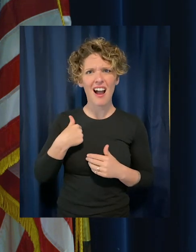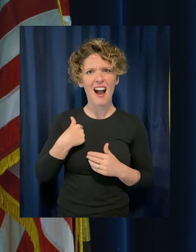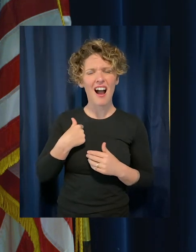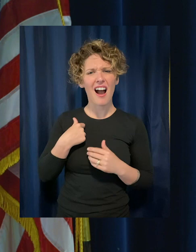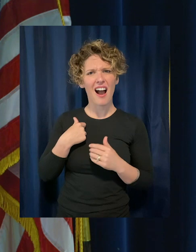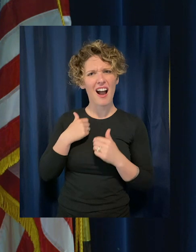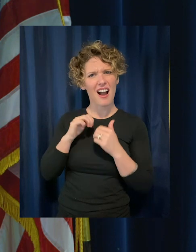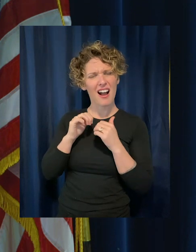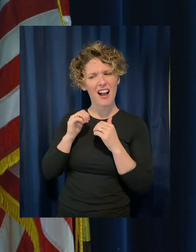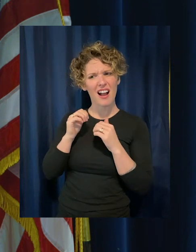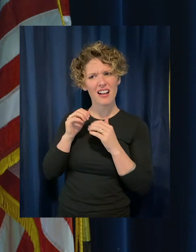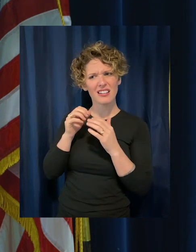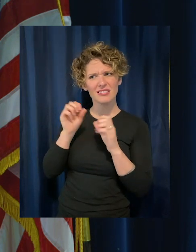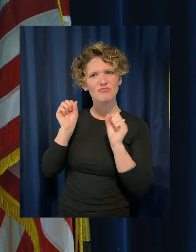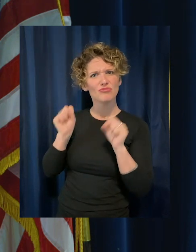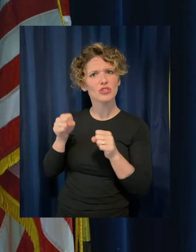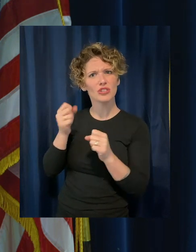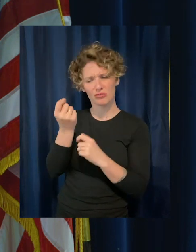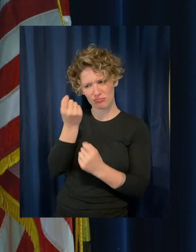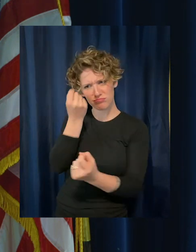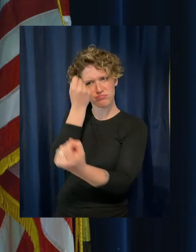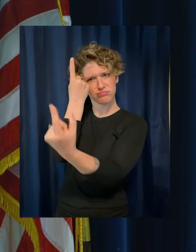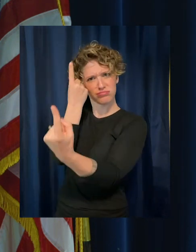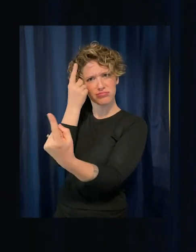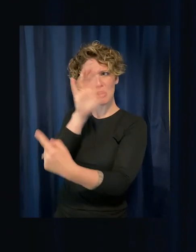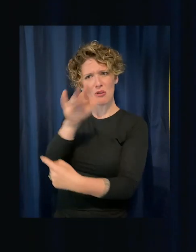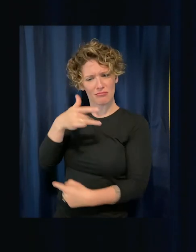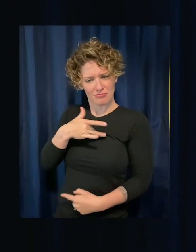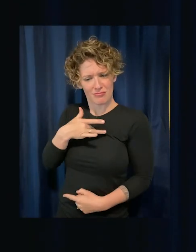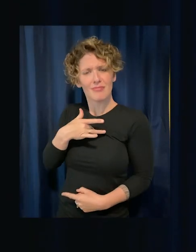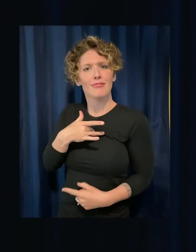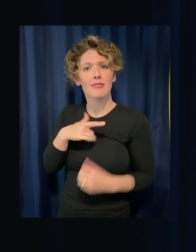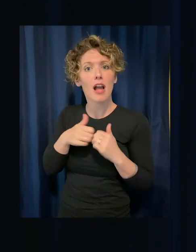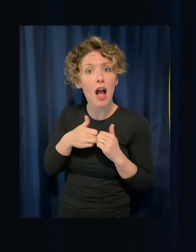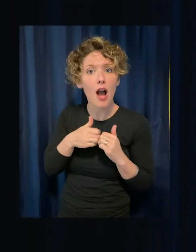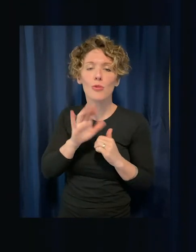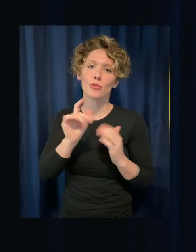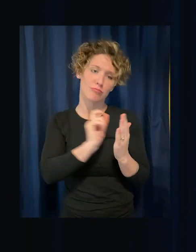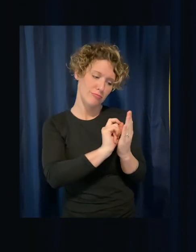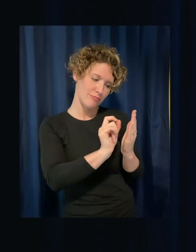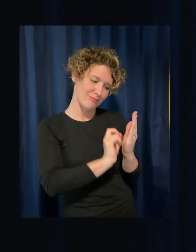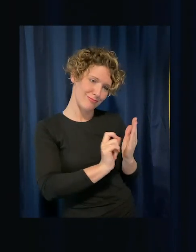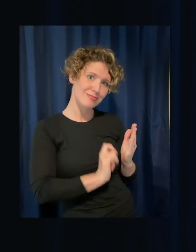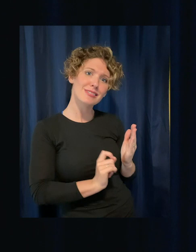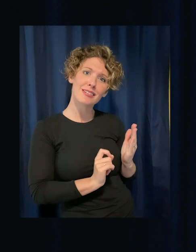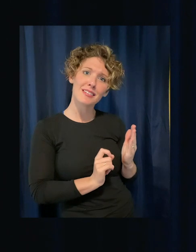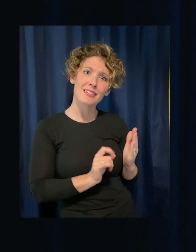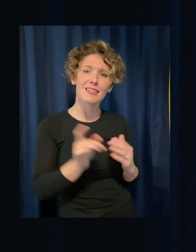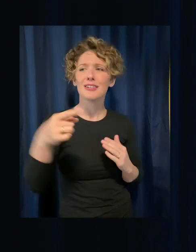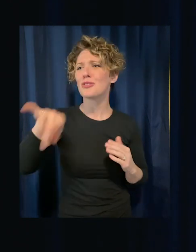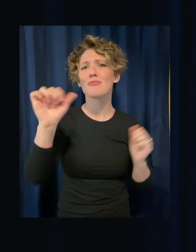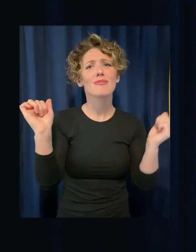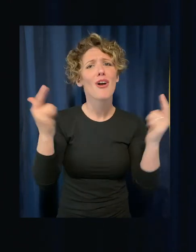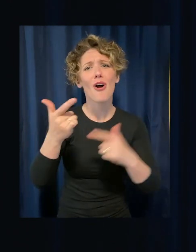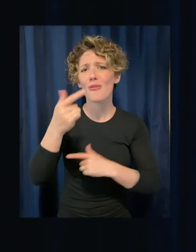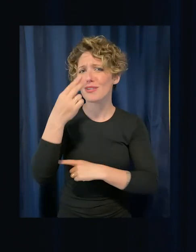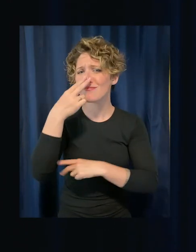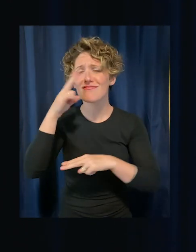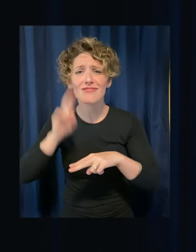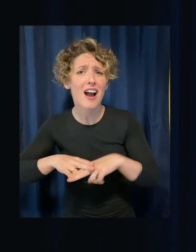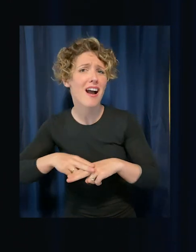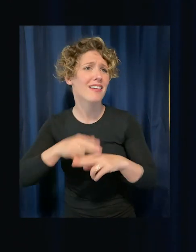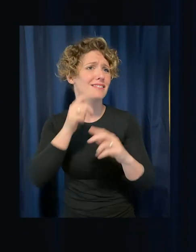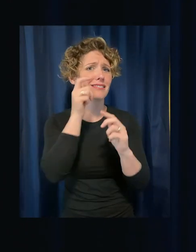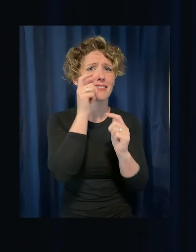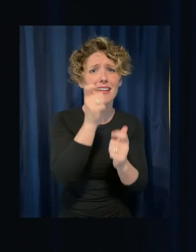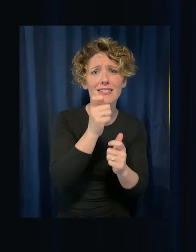I loved your energy and spirit. You were always pretty fun and always interesting.